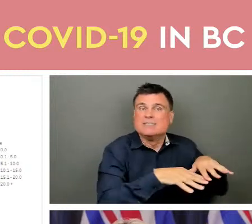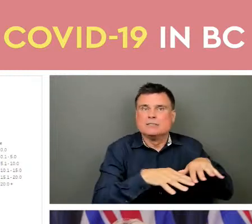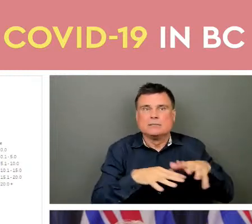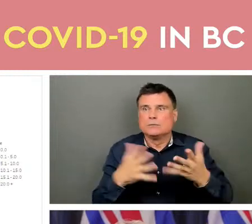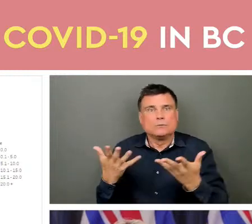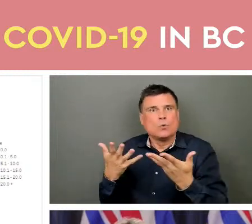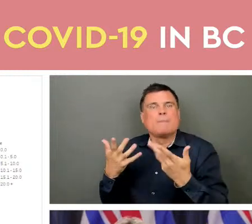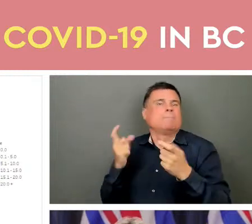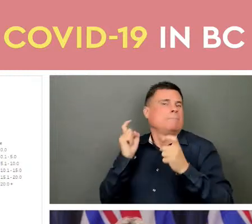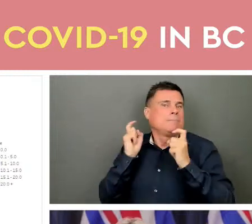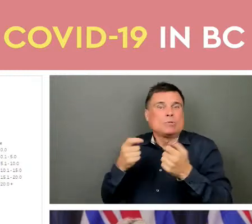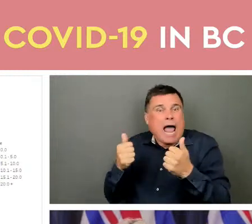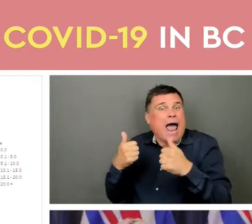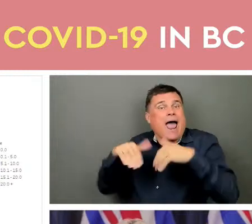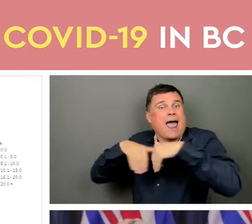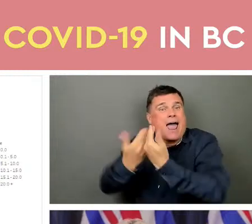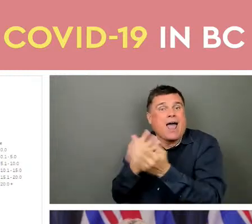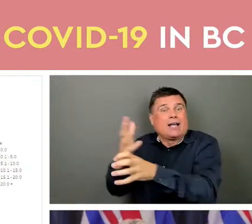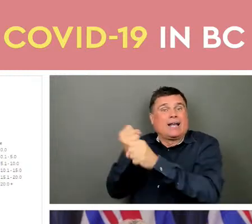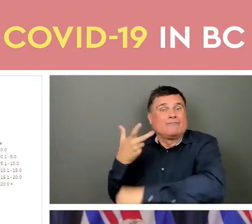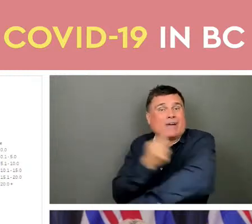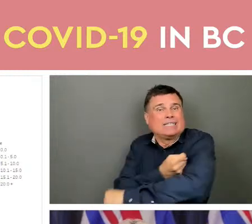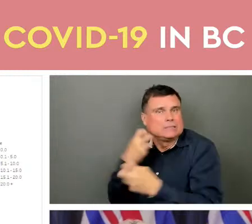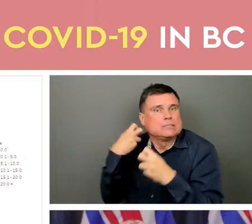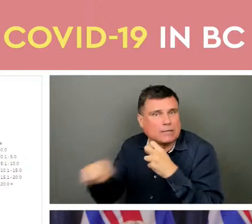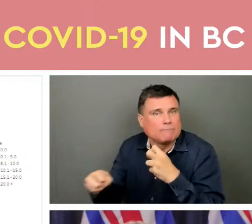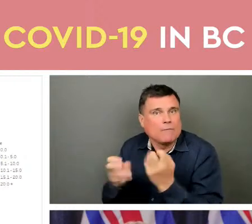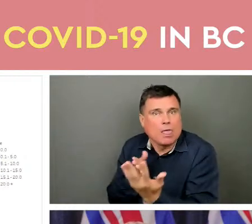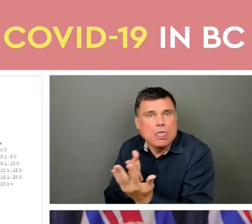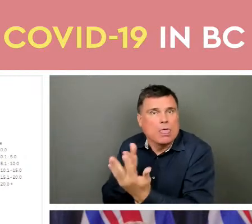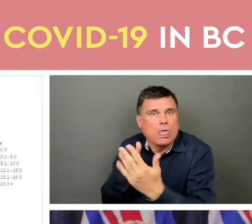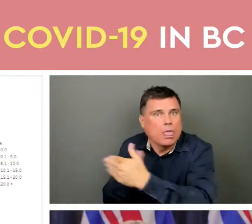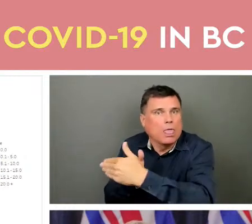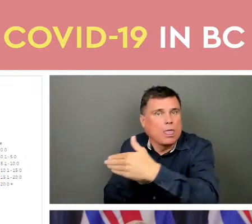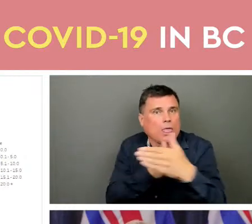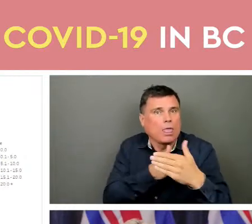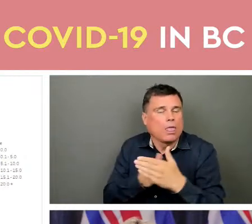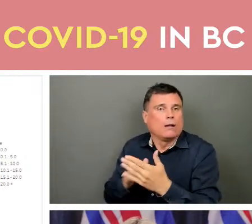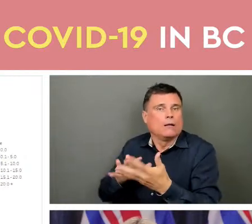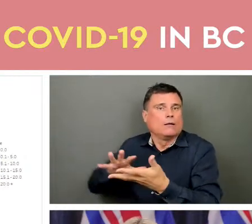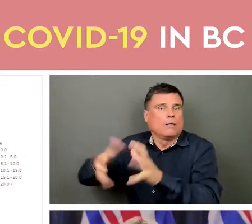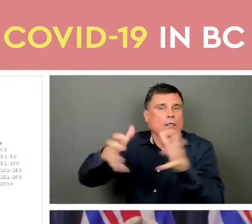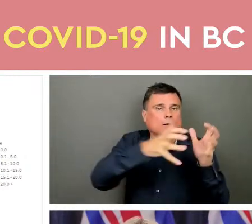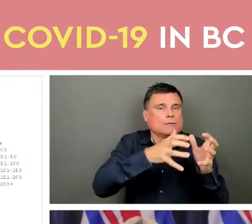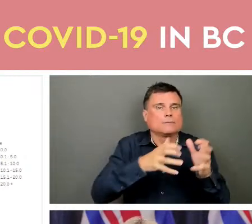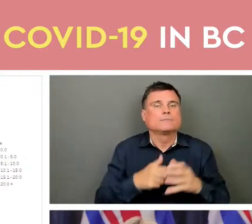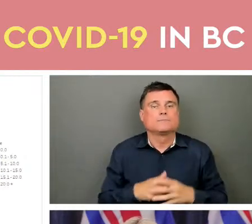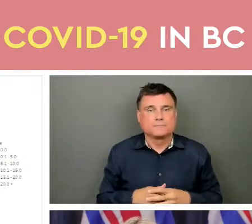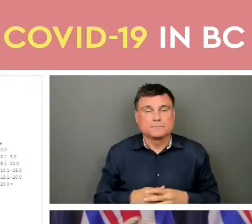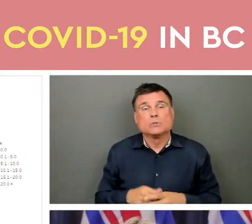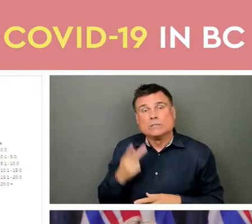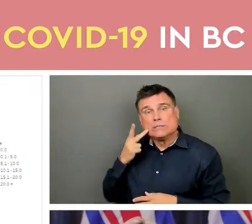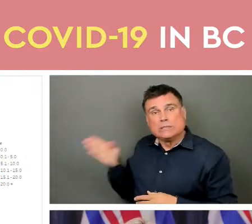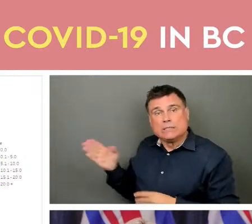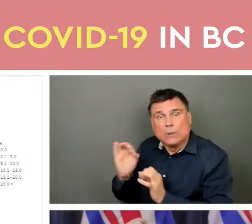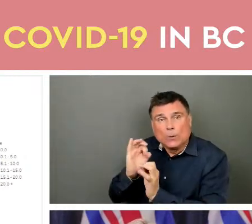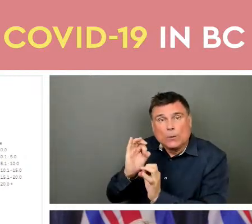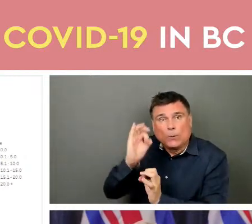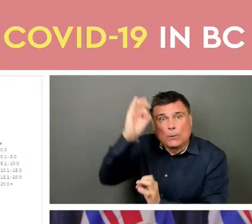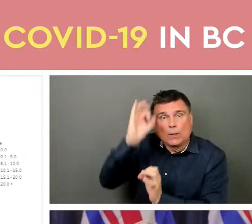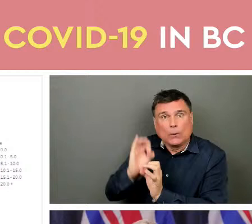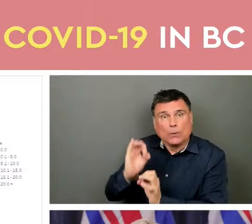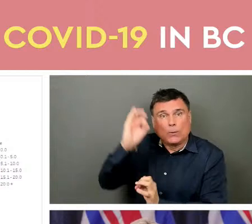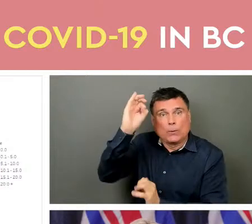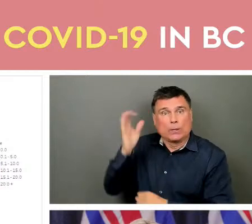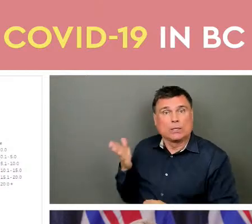communities. And so this is a focus that we're paying attention to now. We also see some higher case rates in areas of low immunization